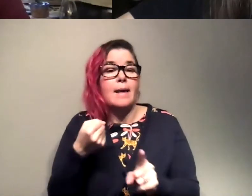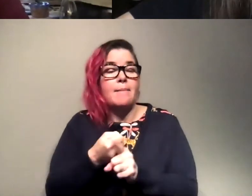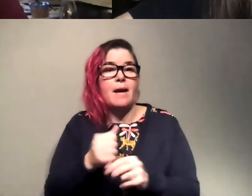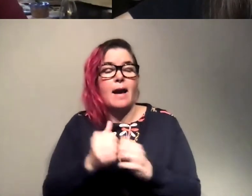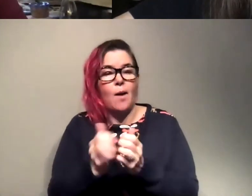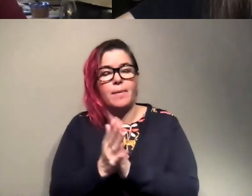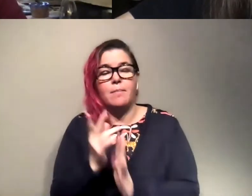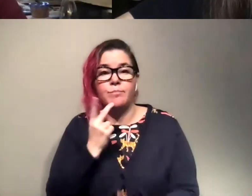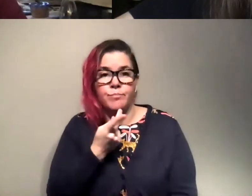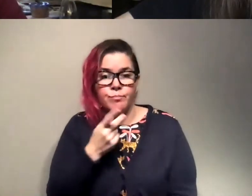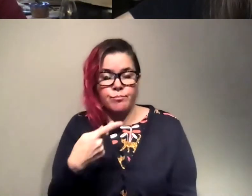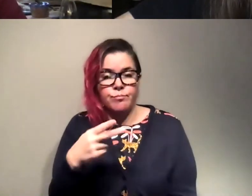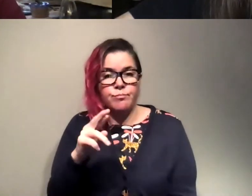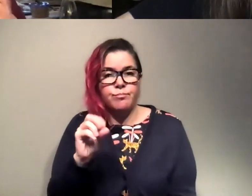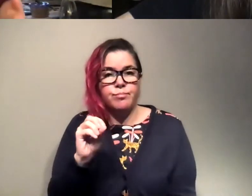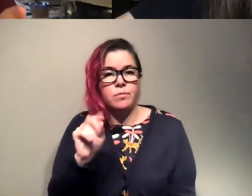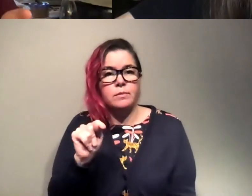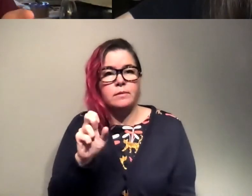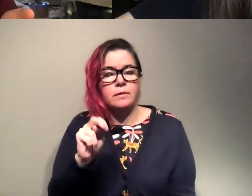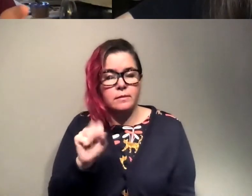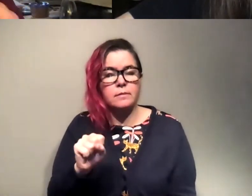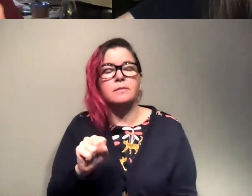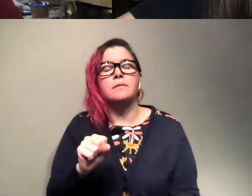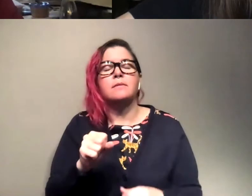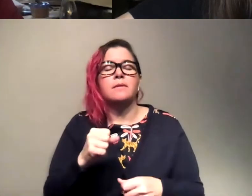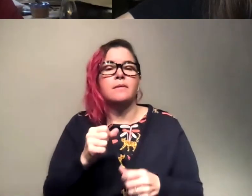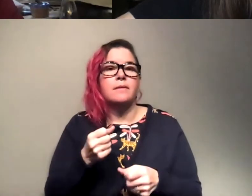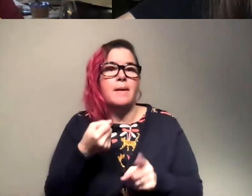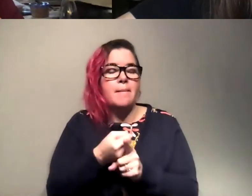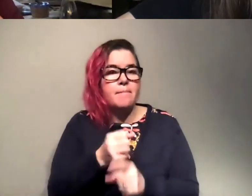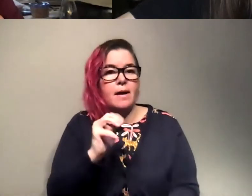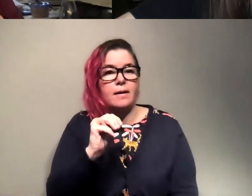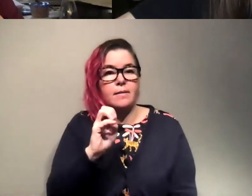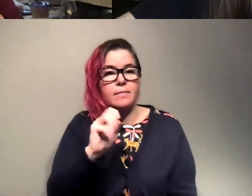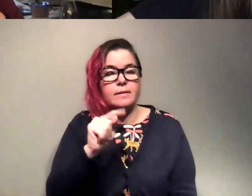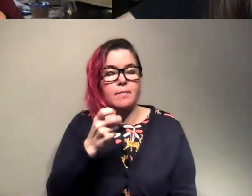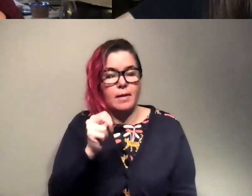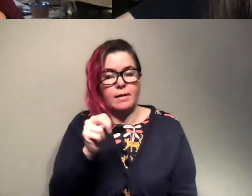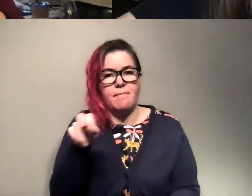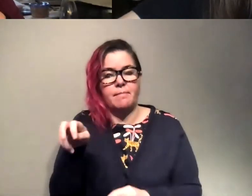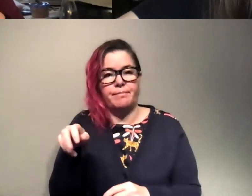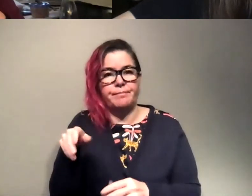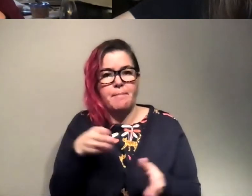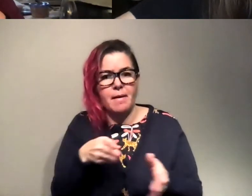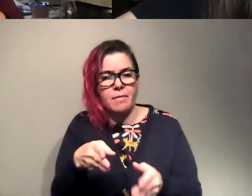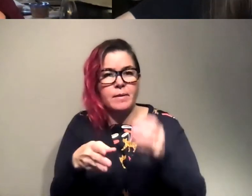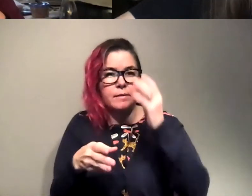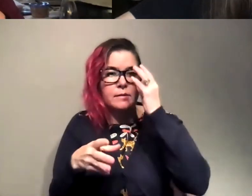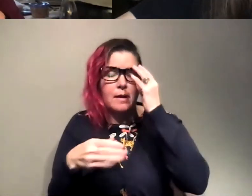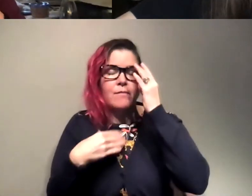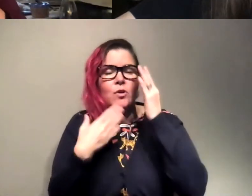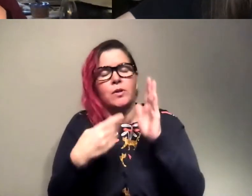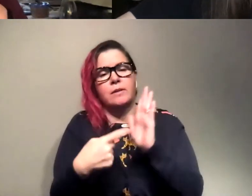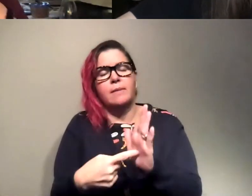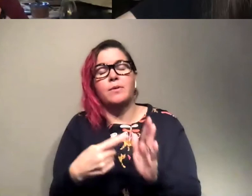proteins. They can affect metabolite pathways. And so we have some examples of really good antibiotics that